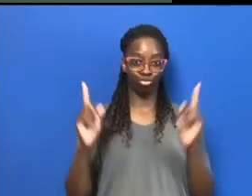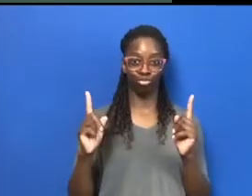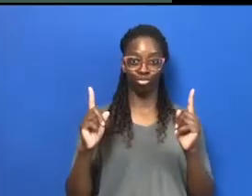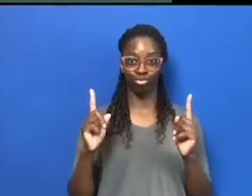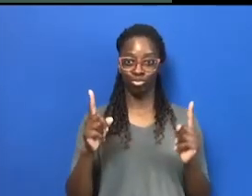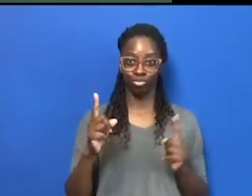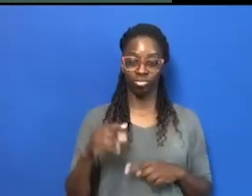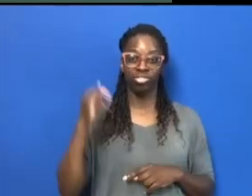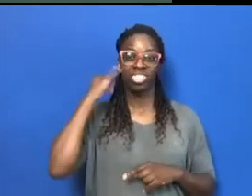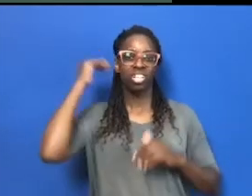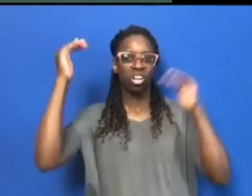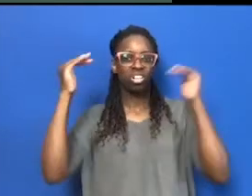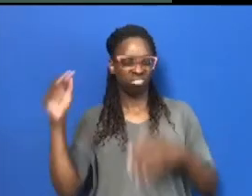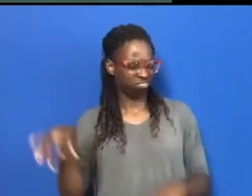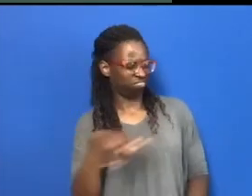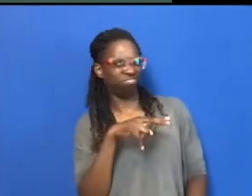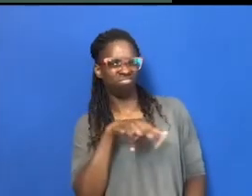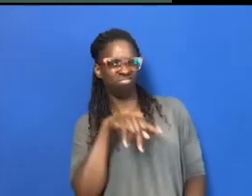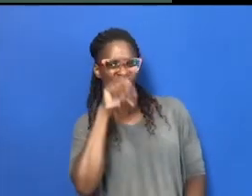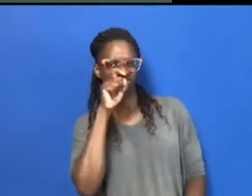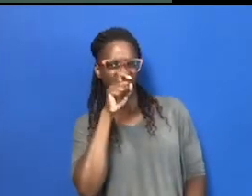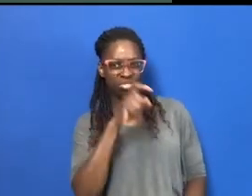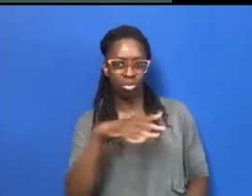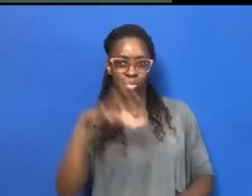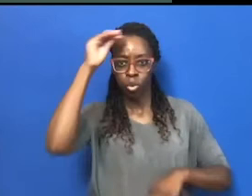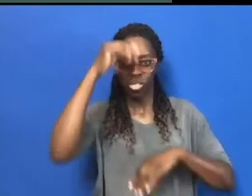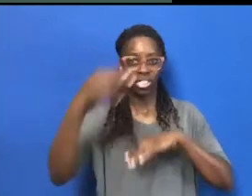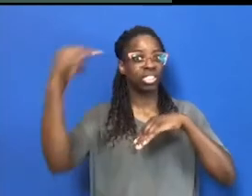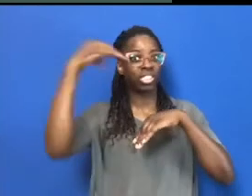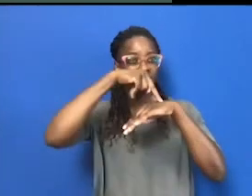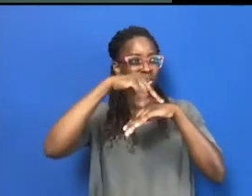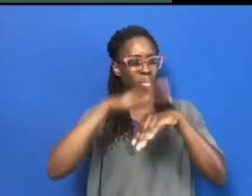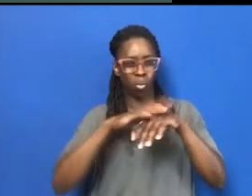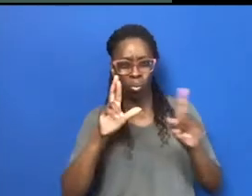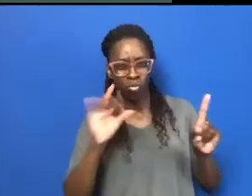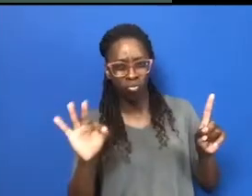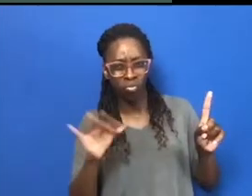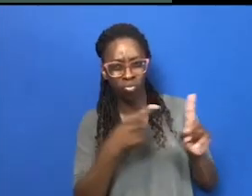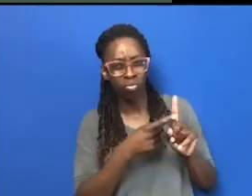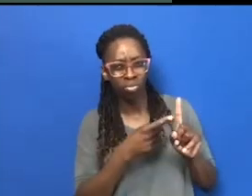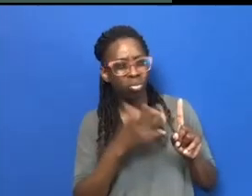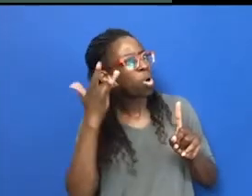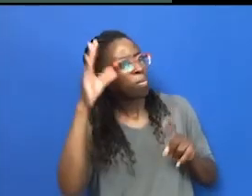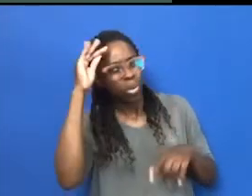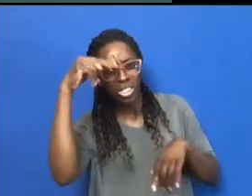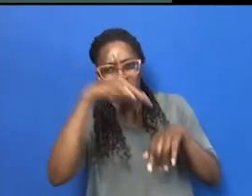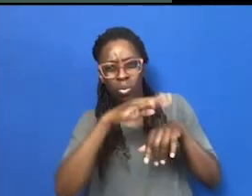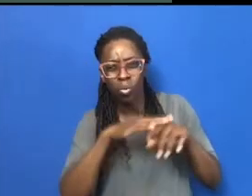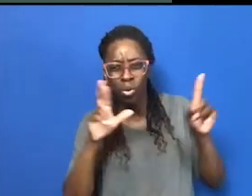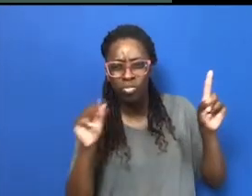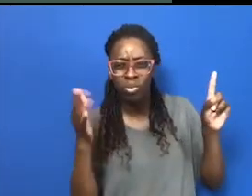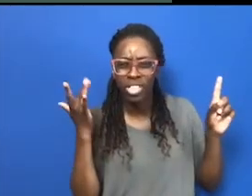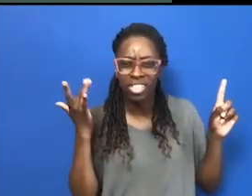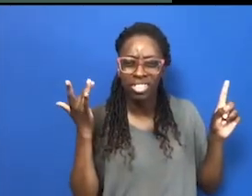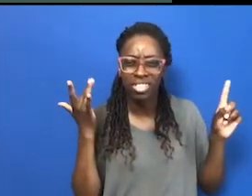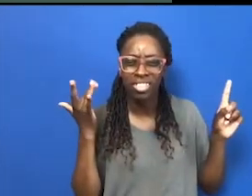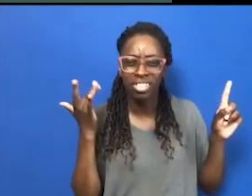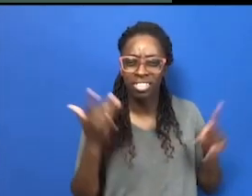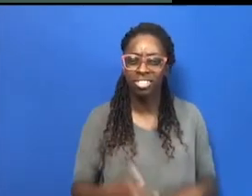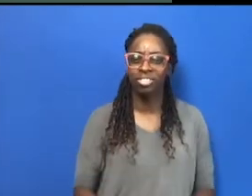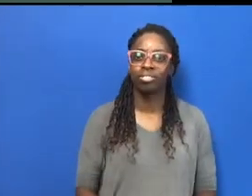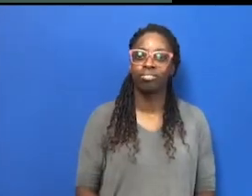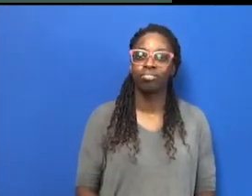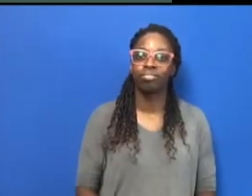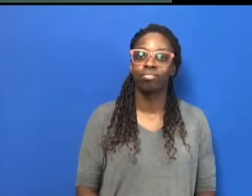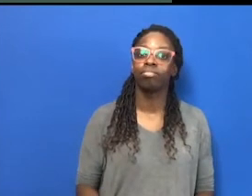little boy on top of the roof. And you could say, why is the boy on the roof? And then maybe they'll tell you he's stuck or whatever the story